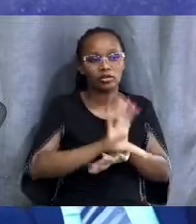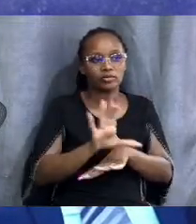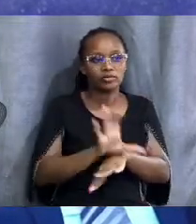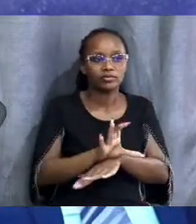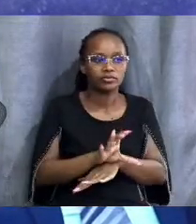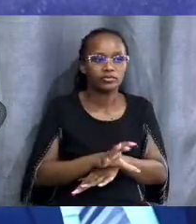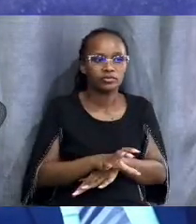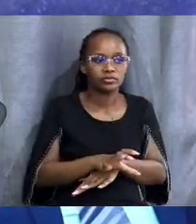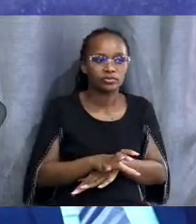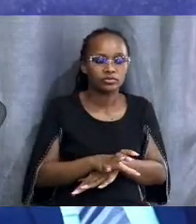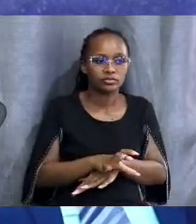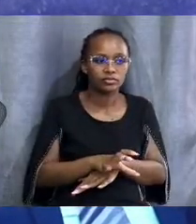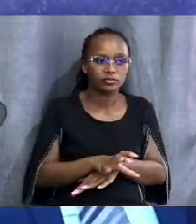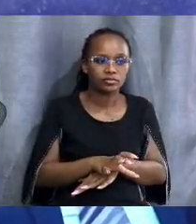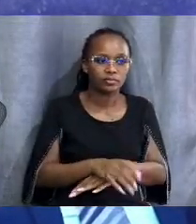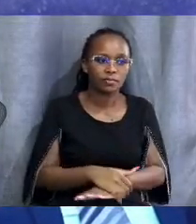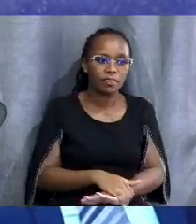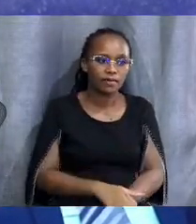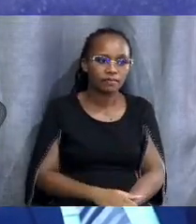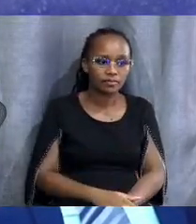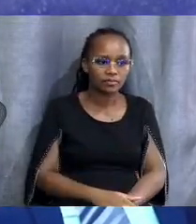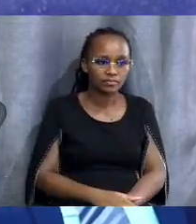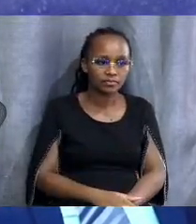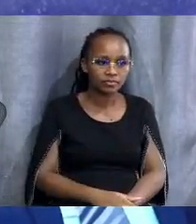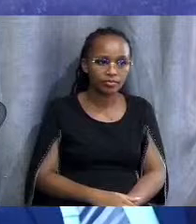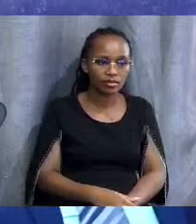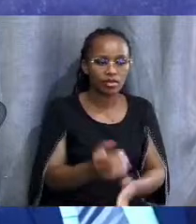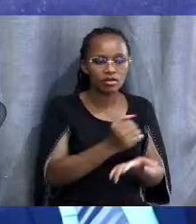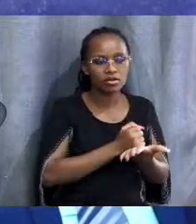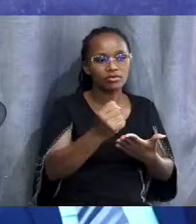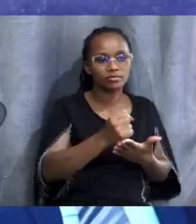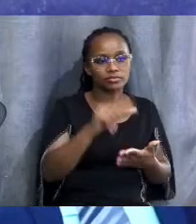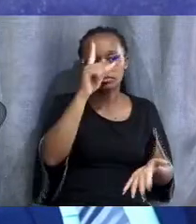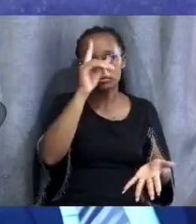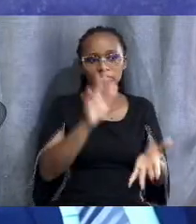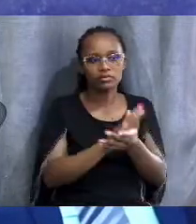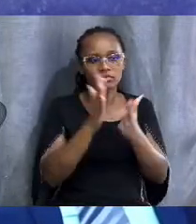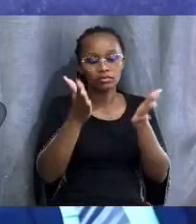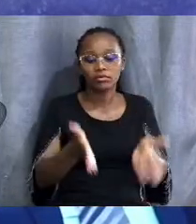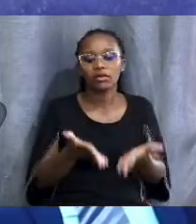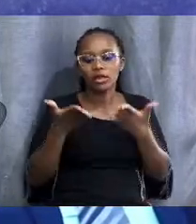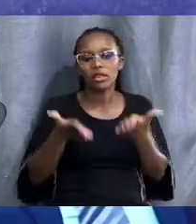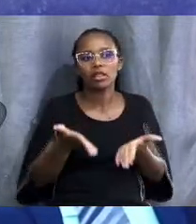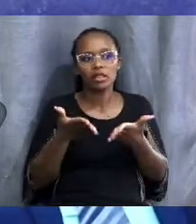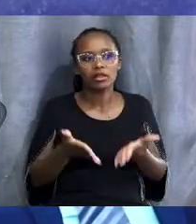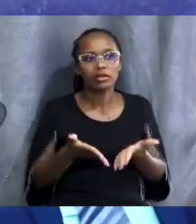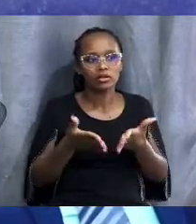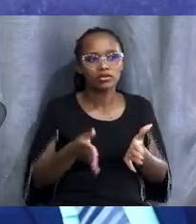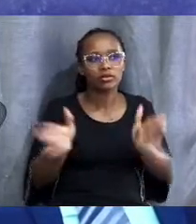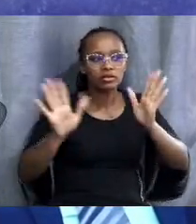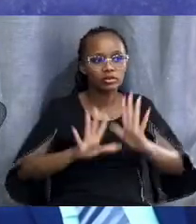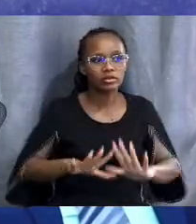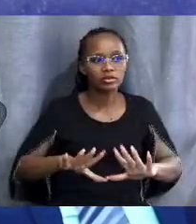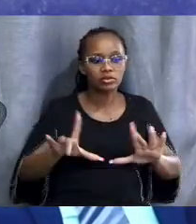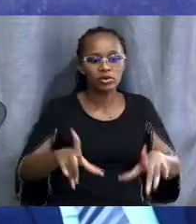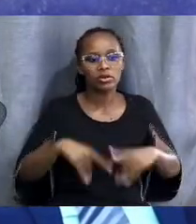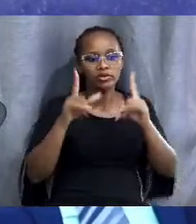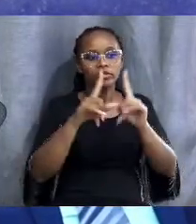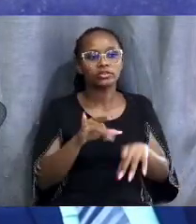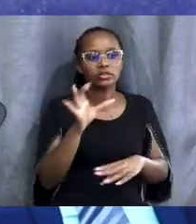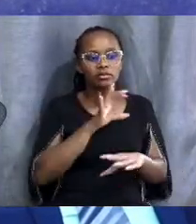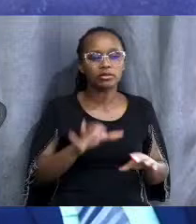church, or for the saints, or for the believers, to live as